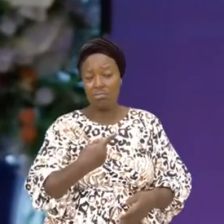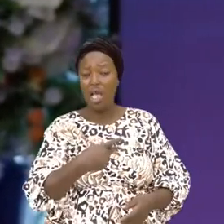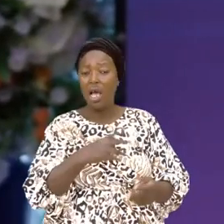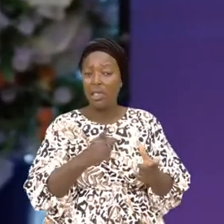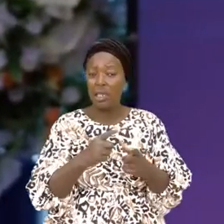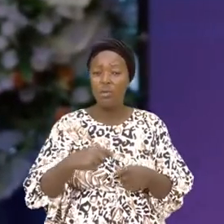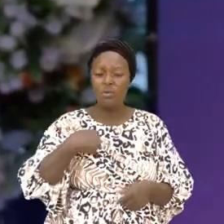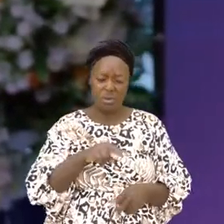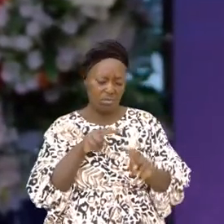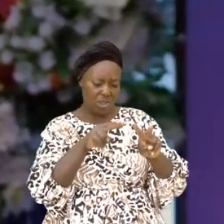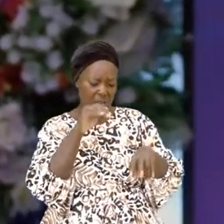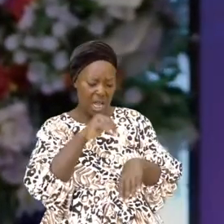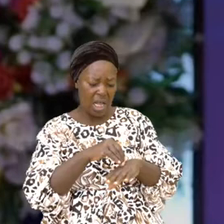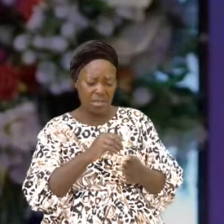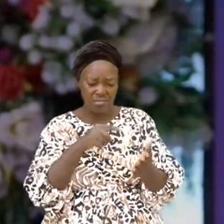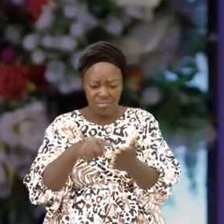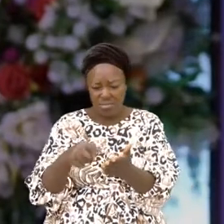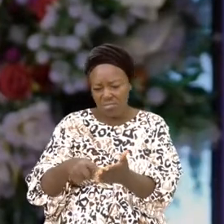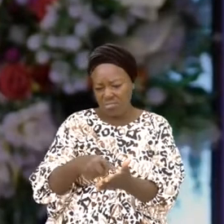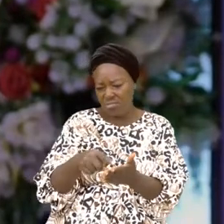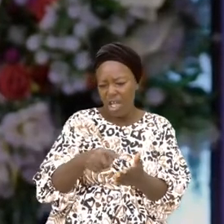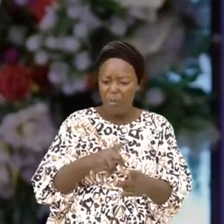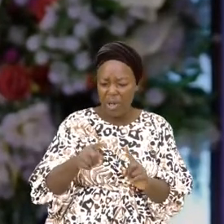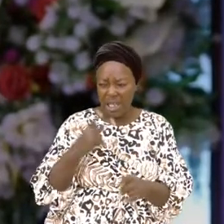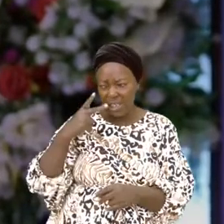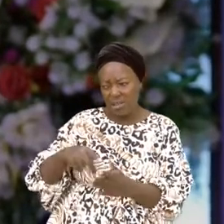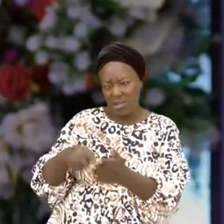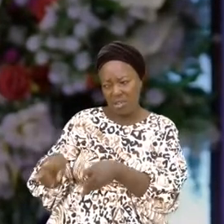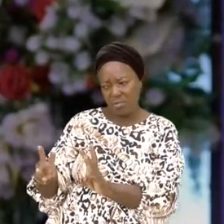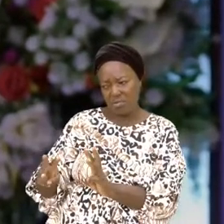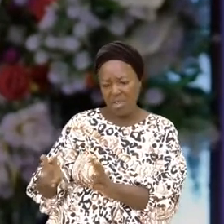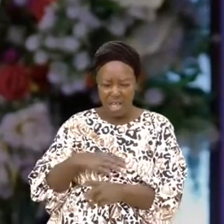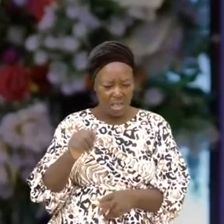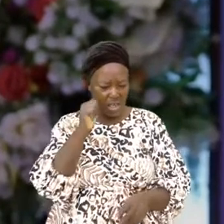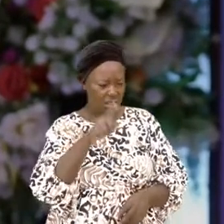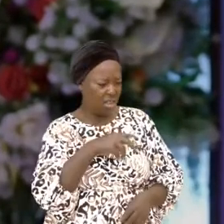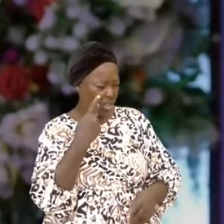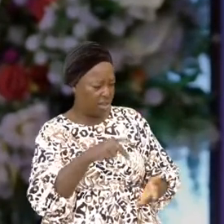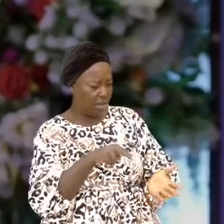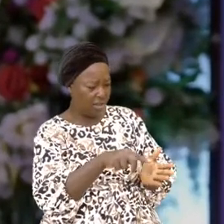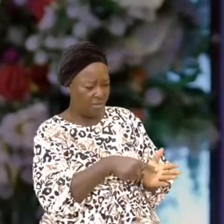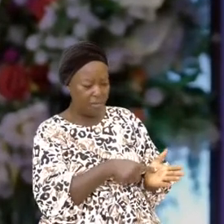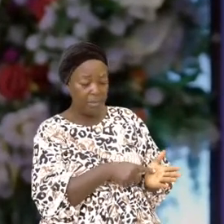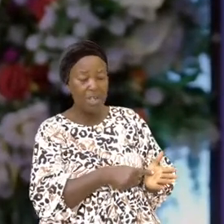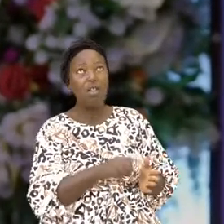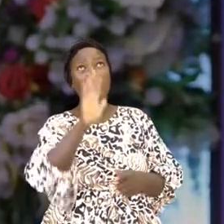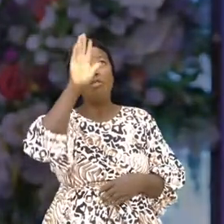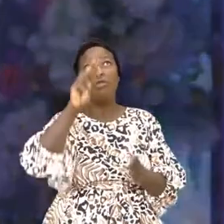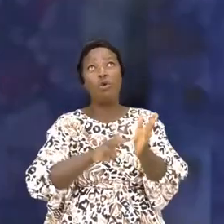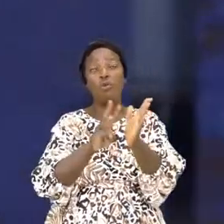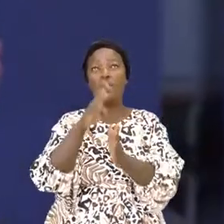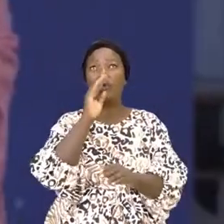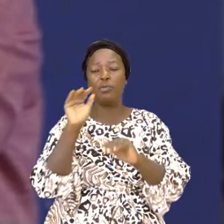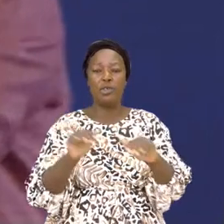we're looking at this. I see this way, she sees it that way. Thy will